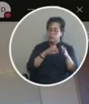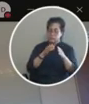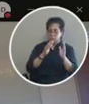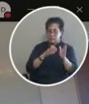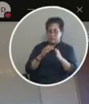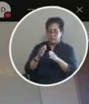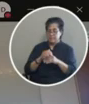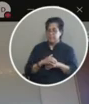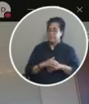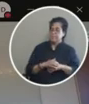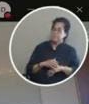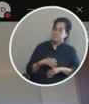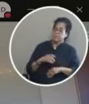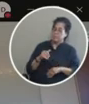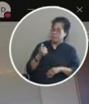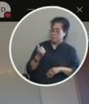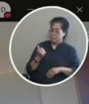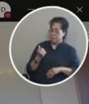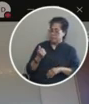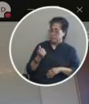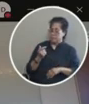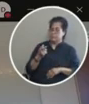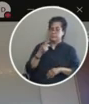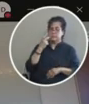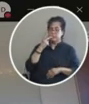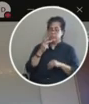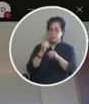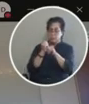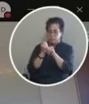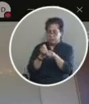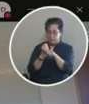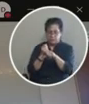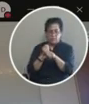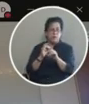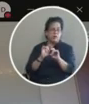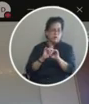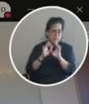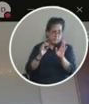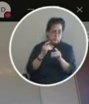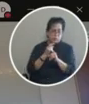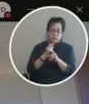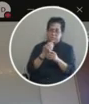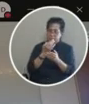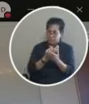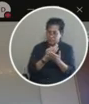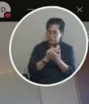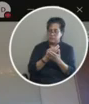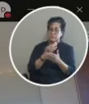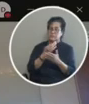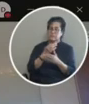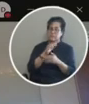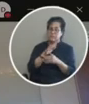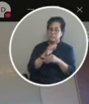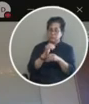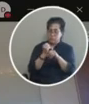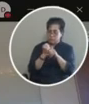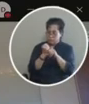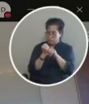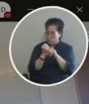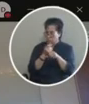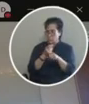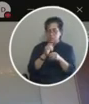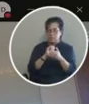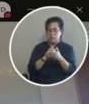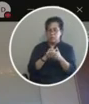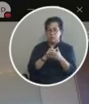One other point was looking at the ballpark. Obviously, yes, we know that the financing of the ballpark was